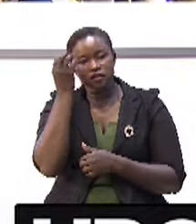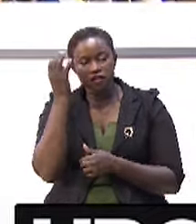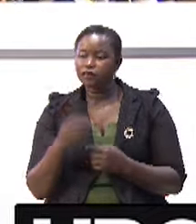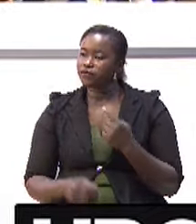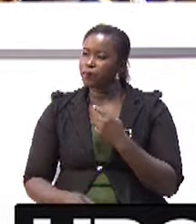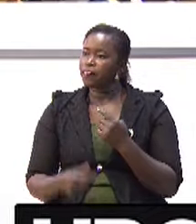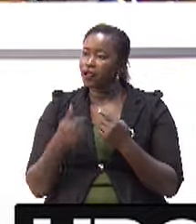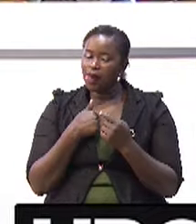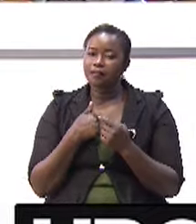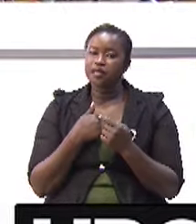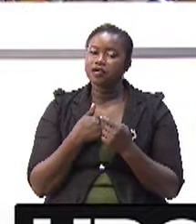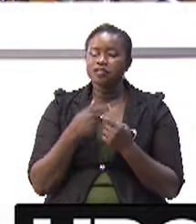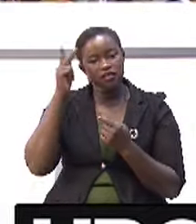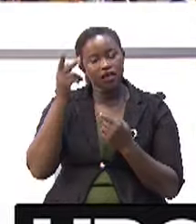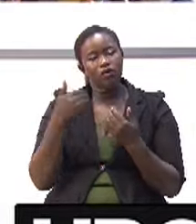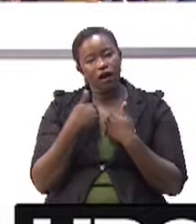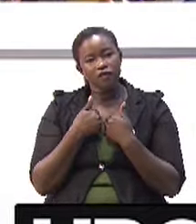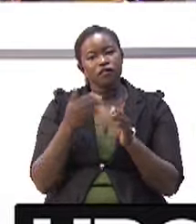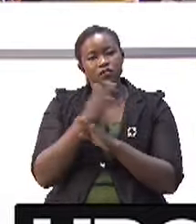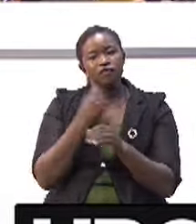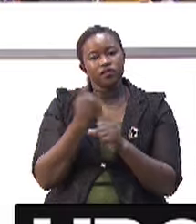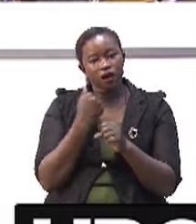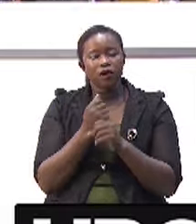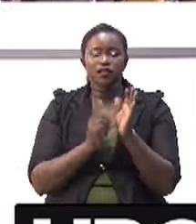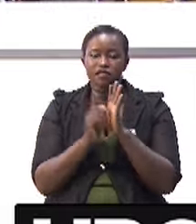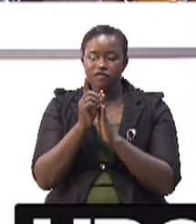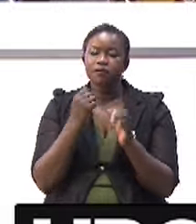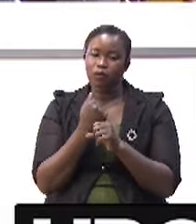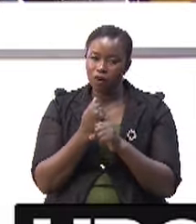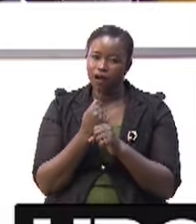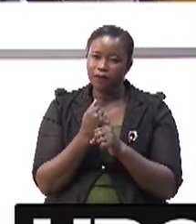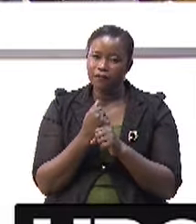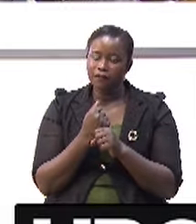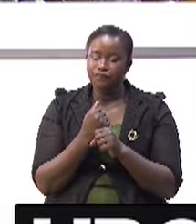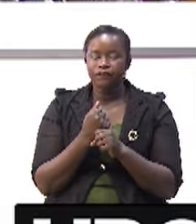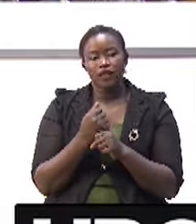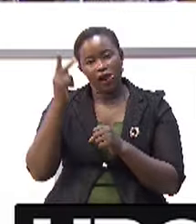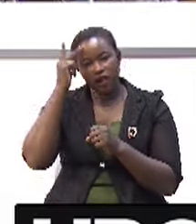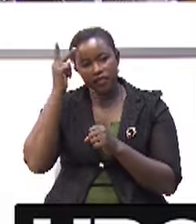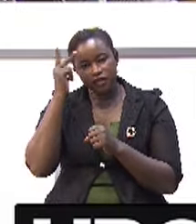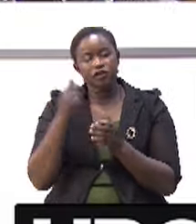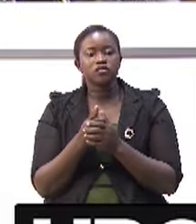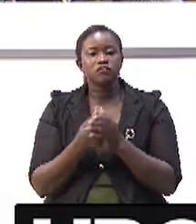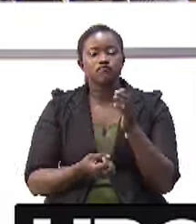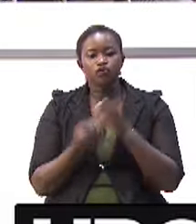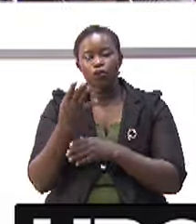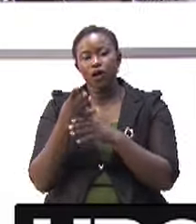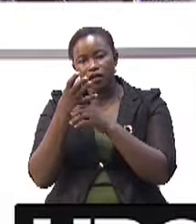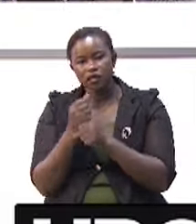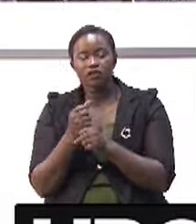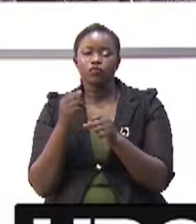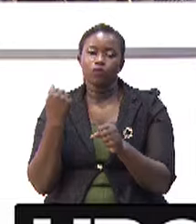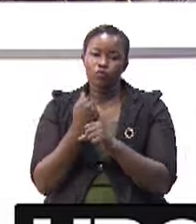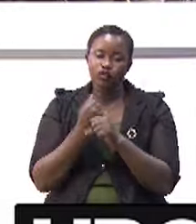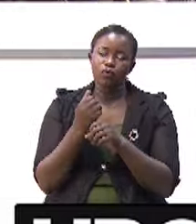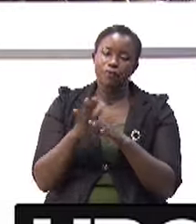the skills. In my previous work, I've been doing development work, and I gave them the skills. This is how you start an organization, this is how you do business, this